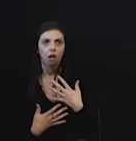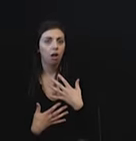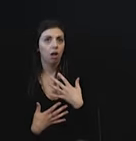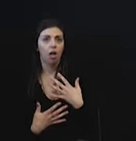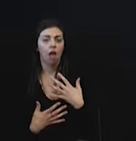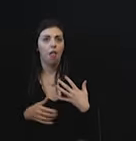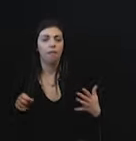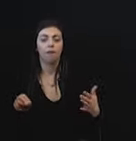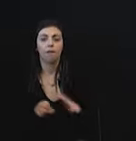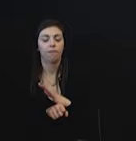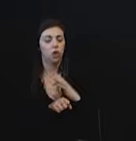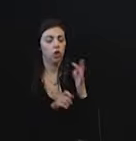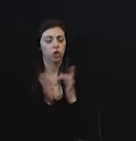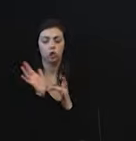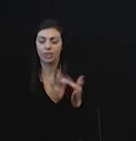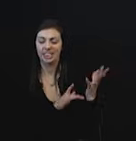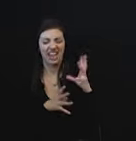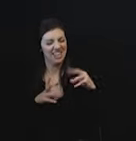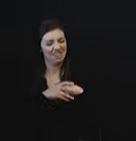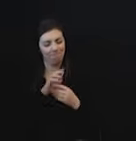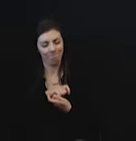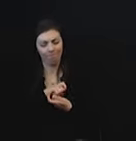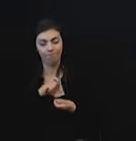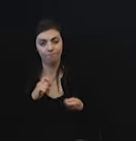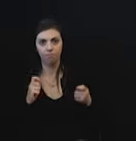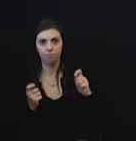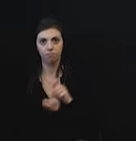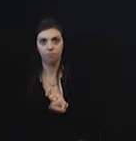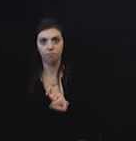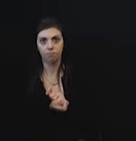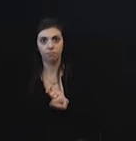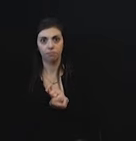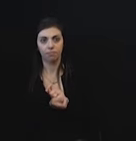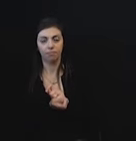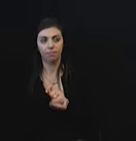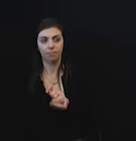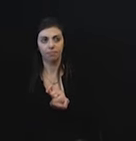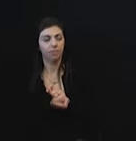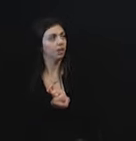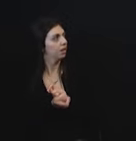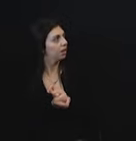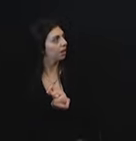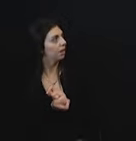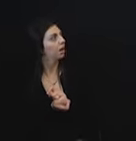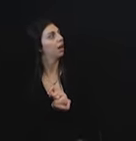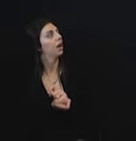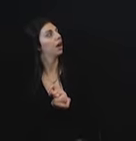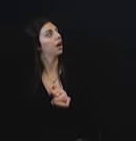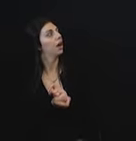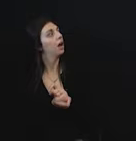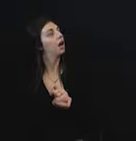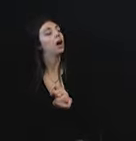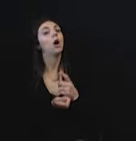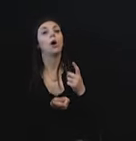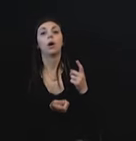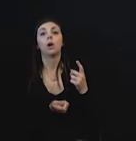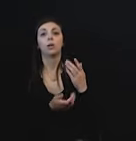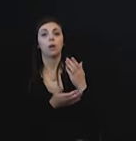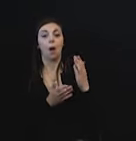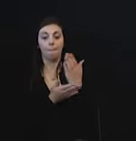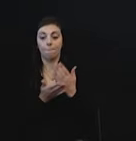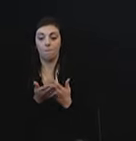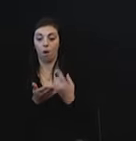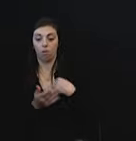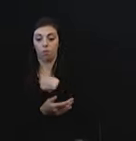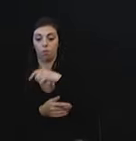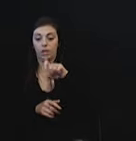Jesus can only occur in his presence. Part of following Jesus, though, is just stopping